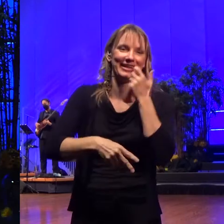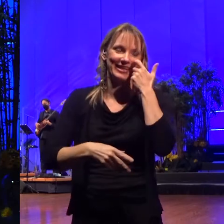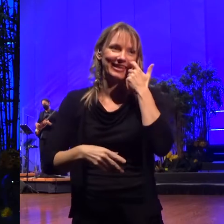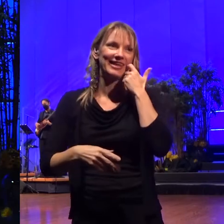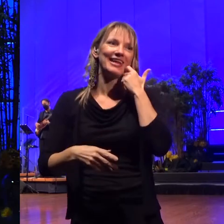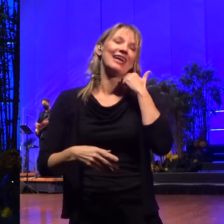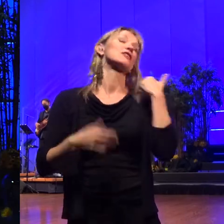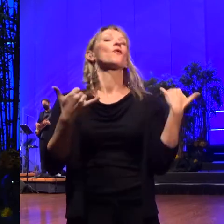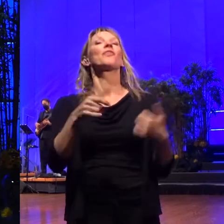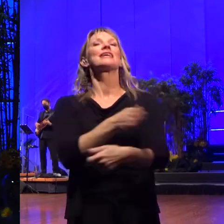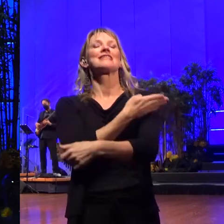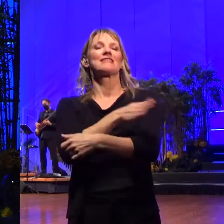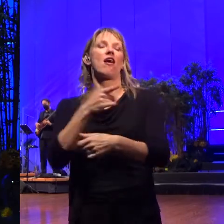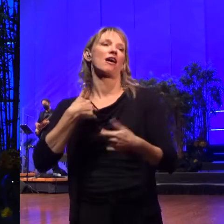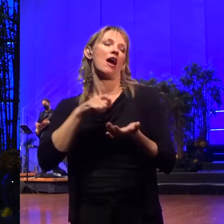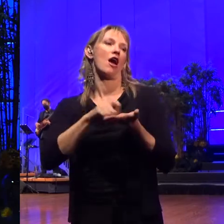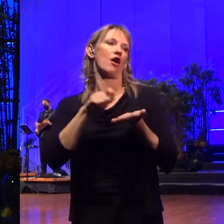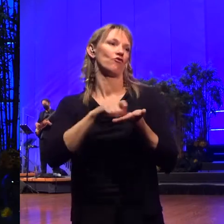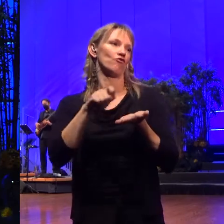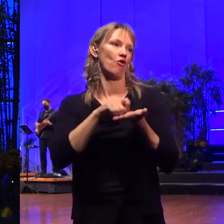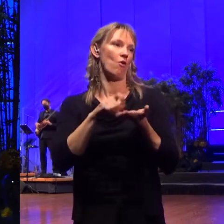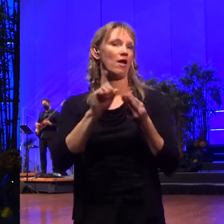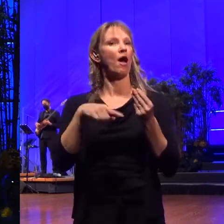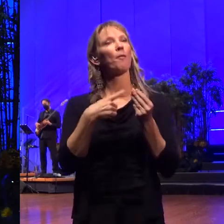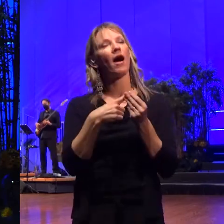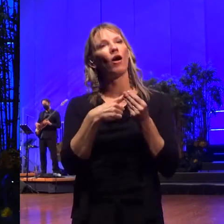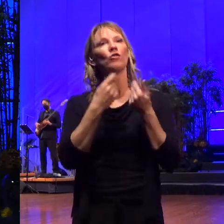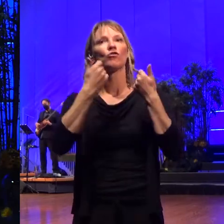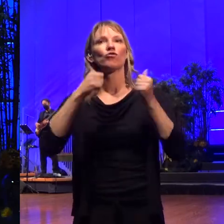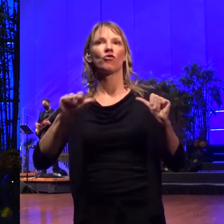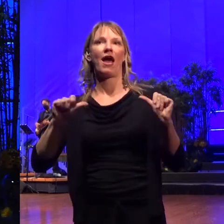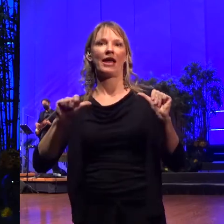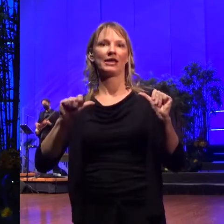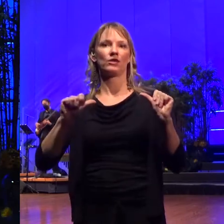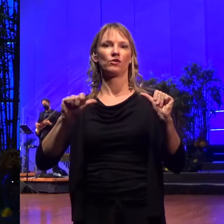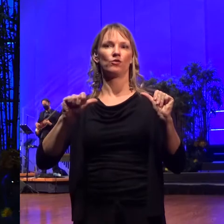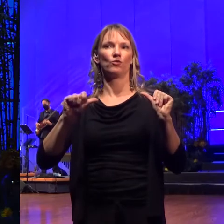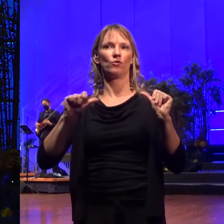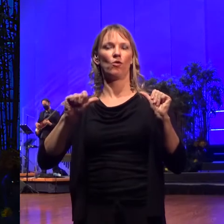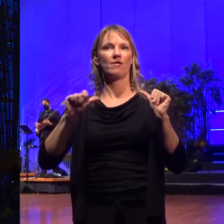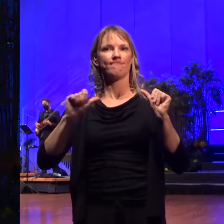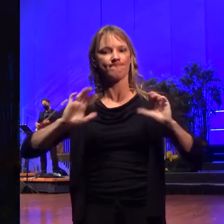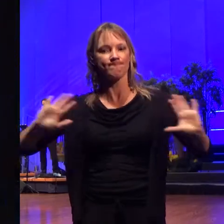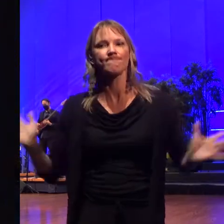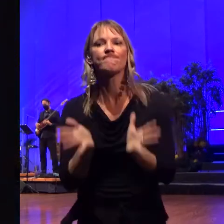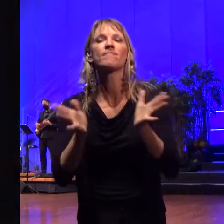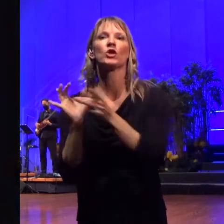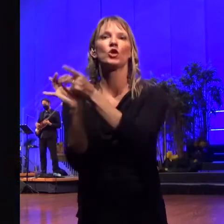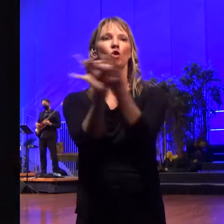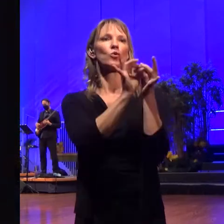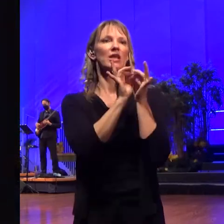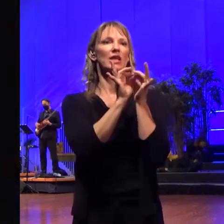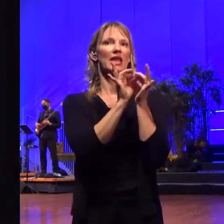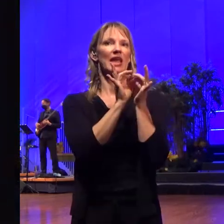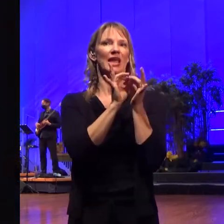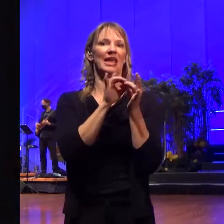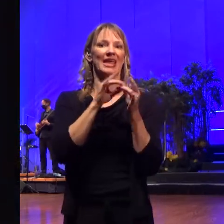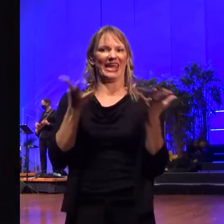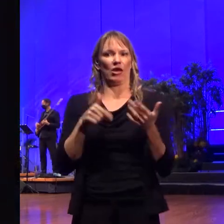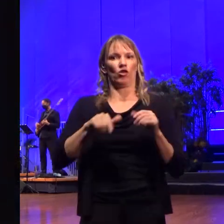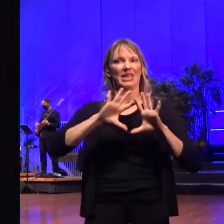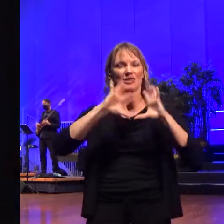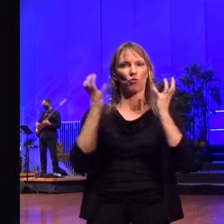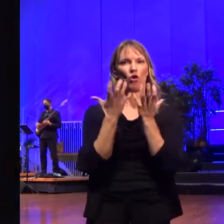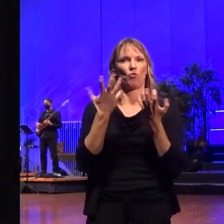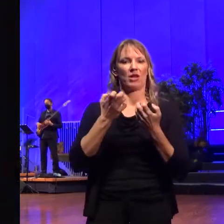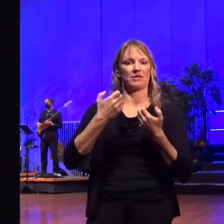So this is a song I wrote about trying to be a force for unity in a world that wants to pull us apart, and